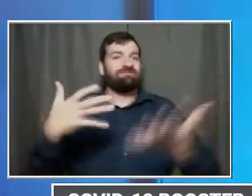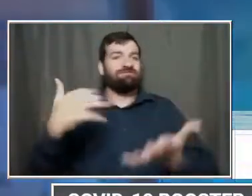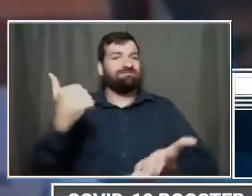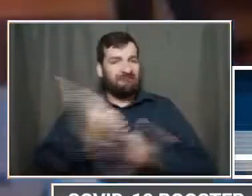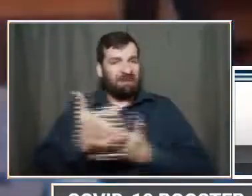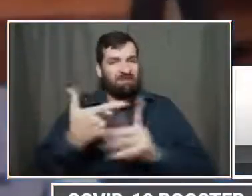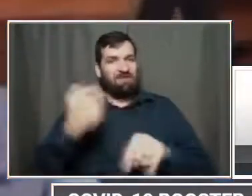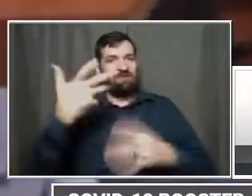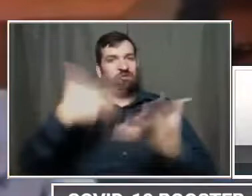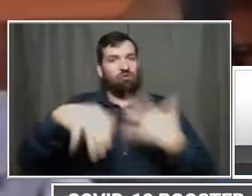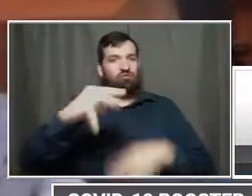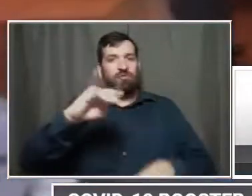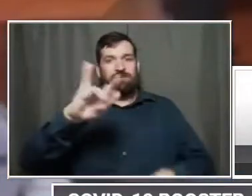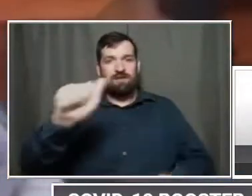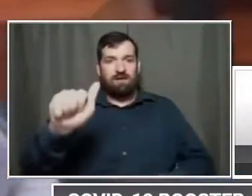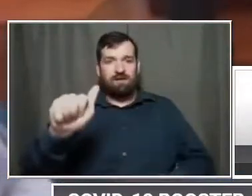media.